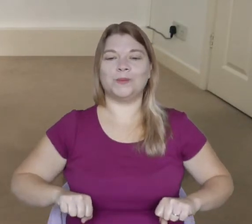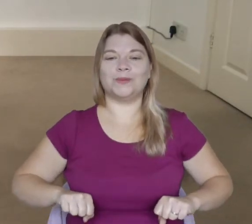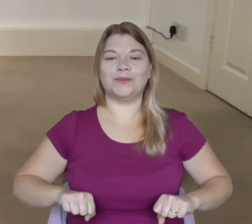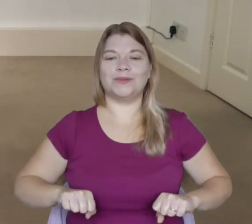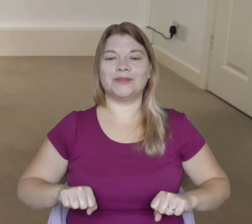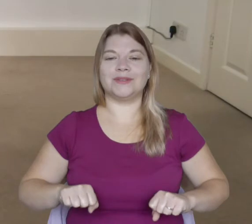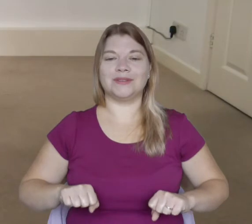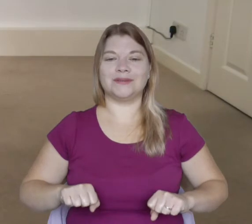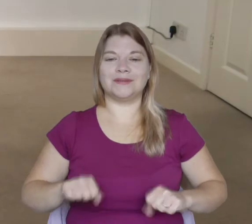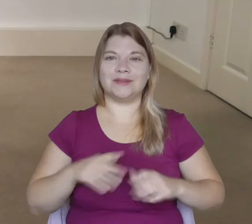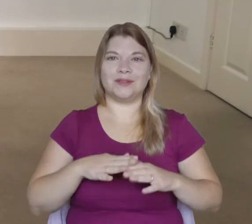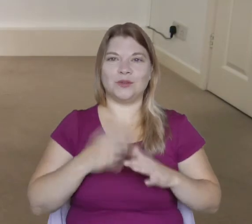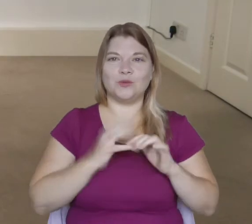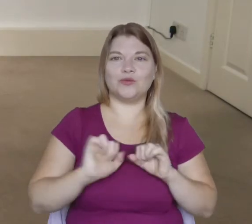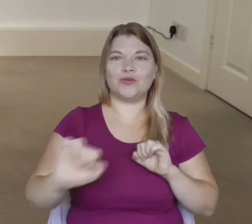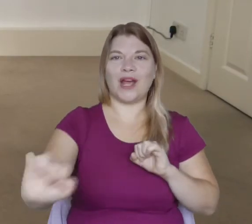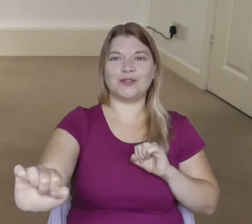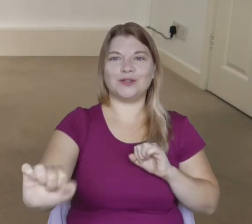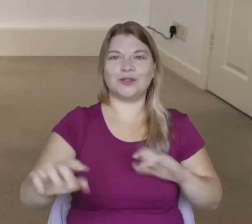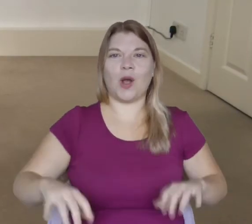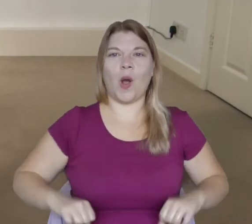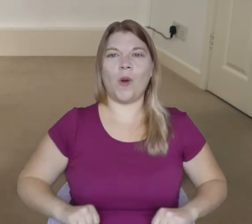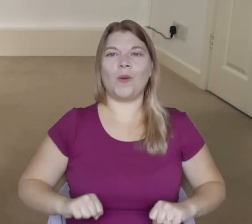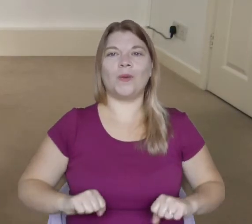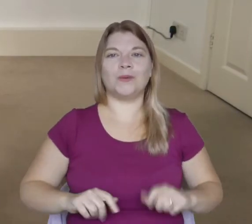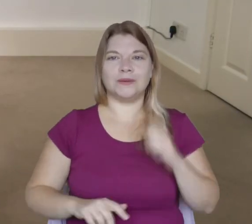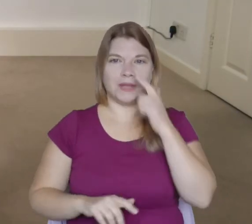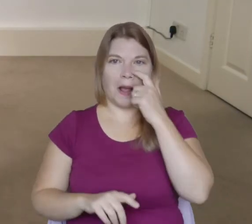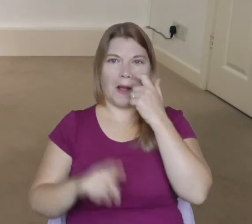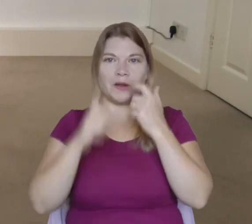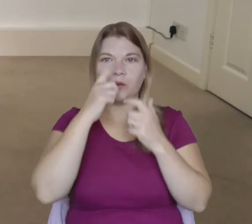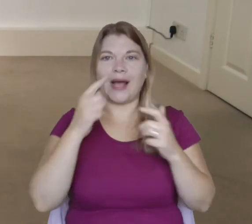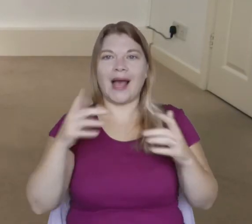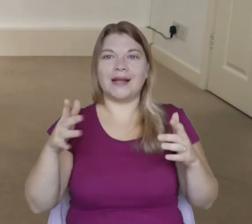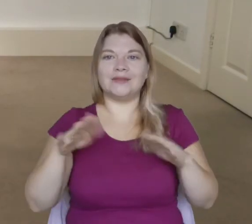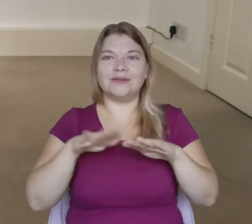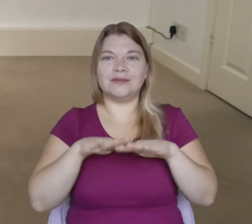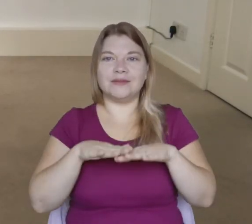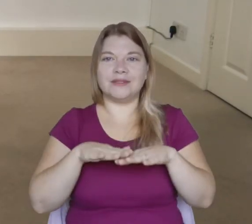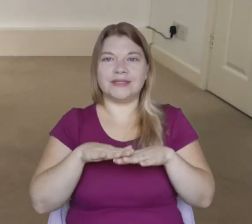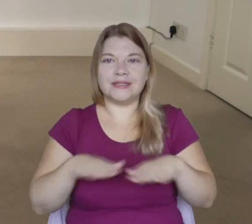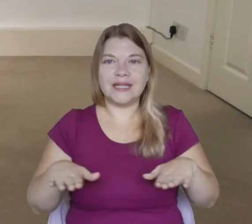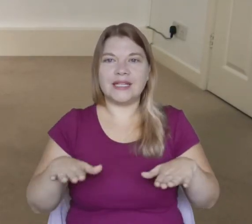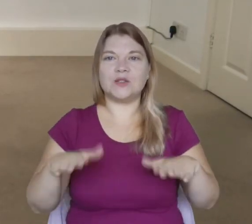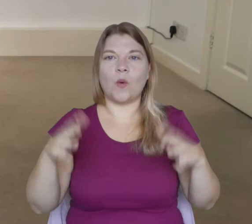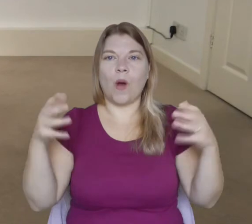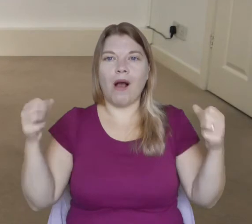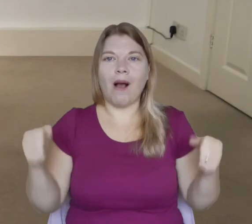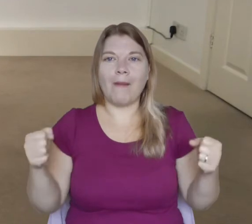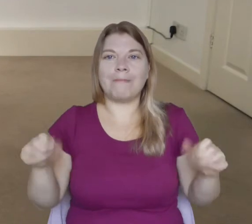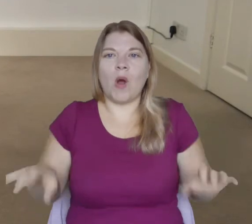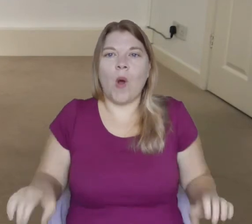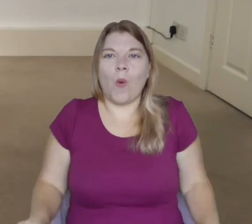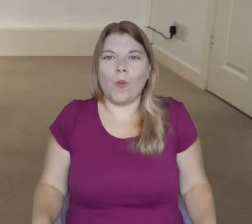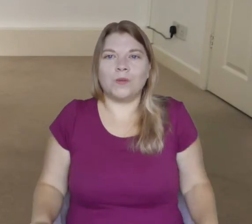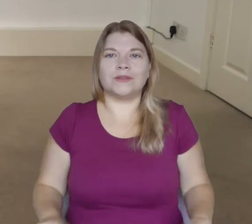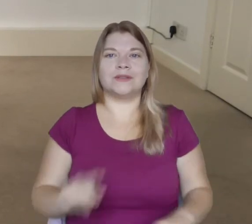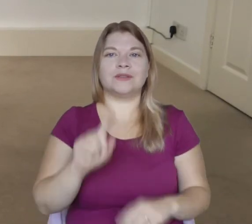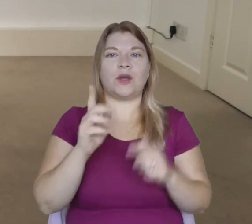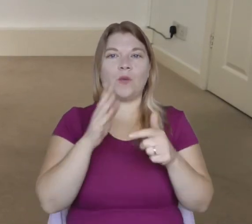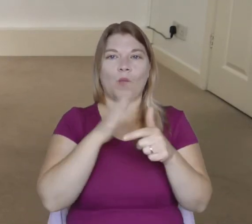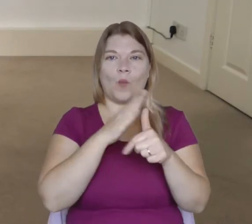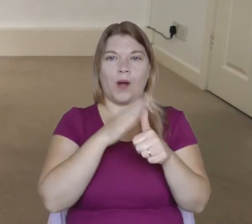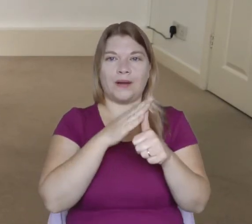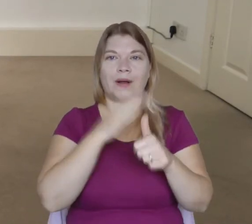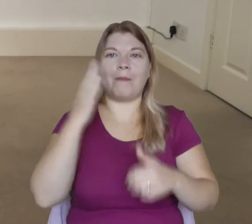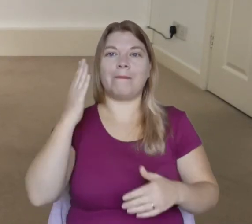I'm holding on to the seat of my chair, or you could hold on to the arms of your chair if that's a bit more comfortable. So 1 is marches, 2